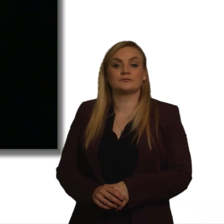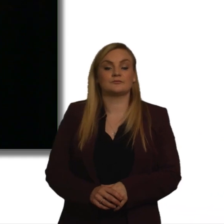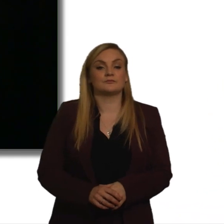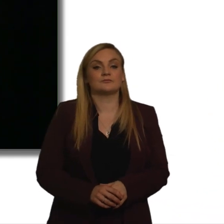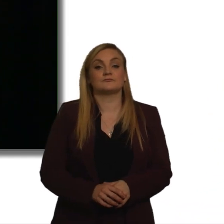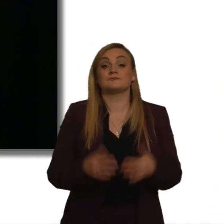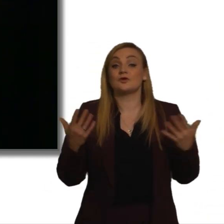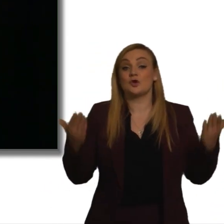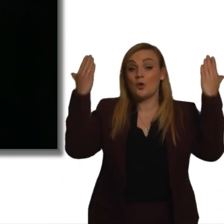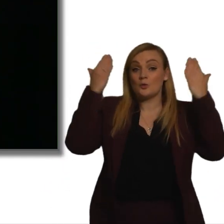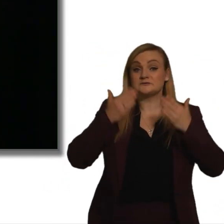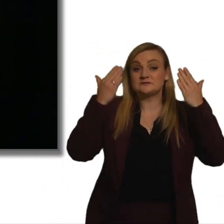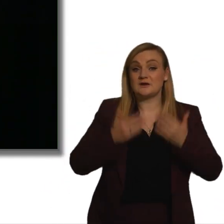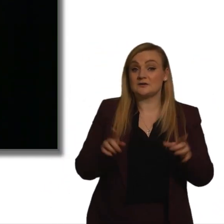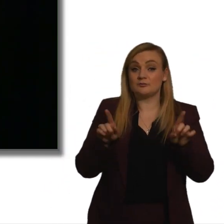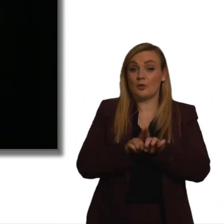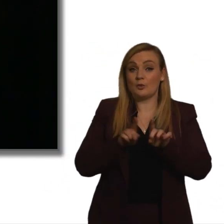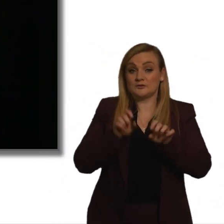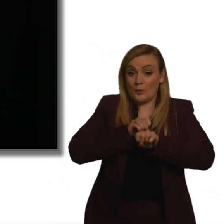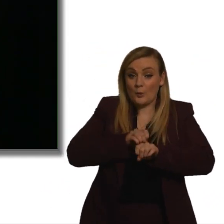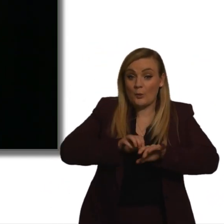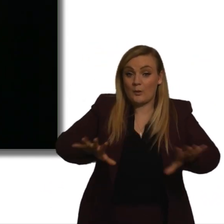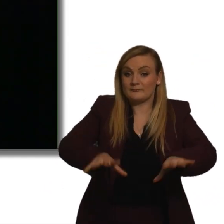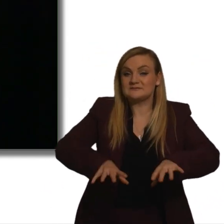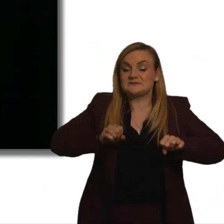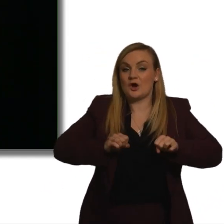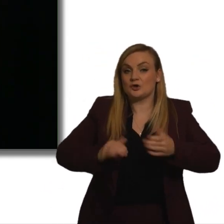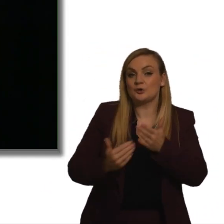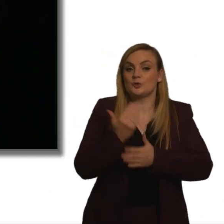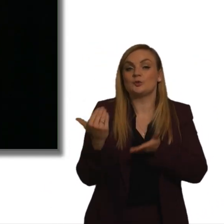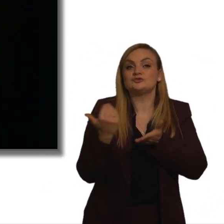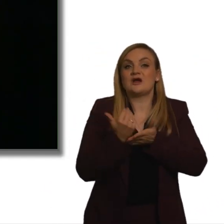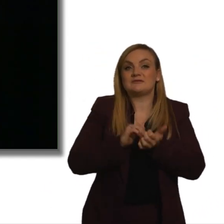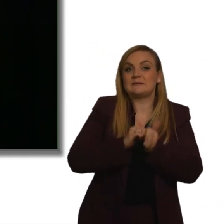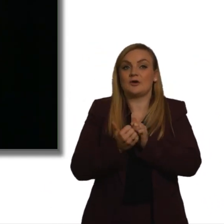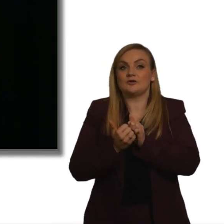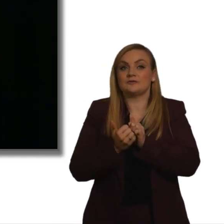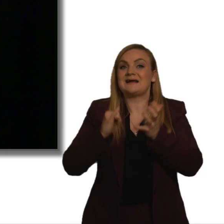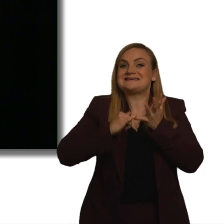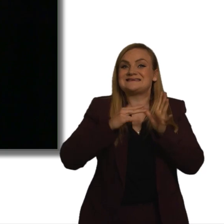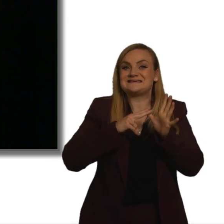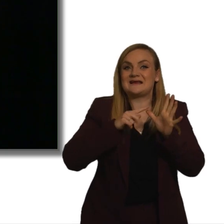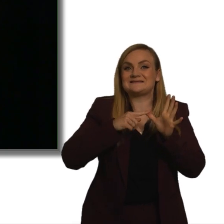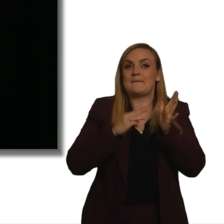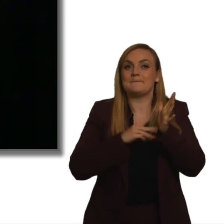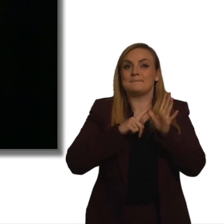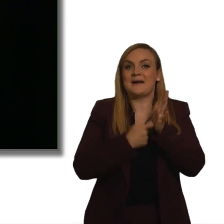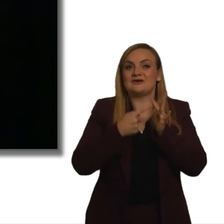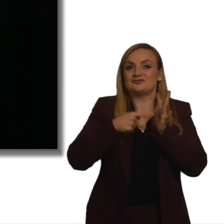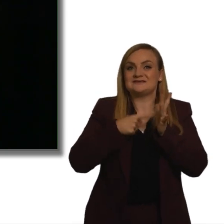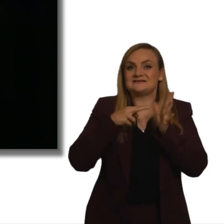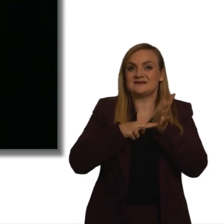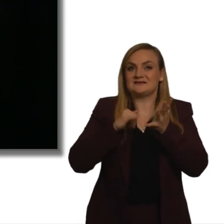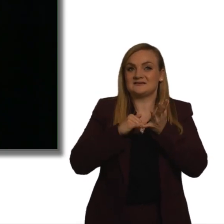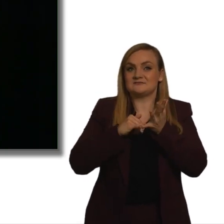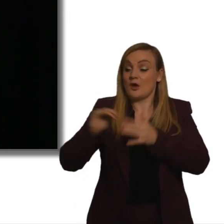So tonight also sees us kick off our new charity partnership with Samaritans. And I'd like to welcome Alice